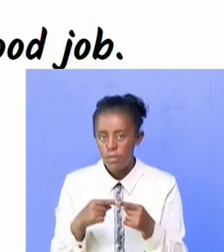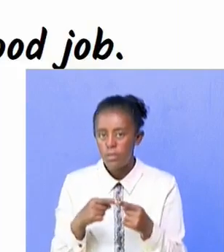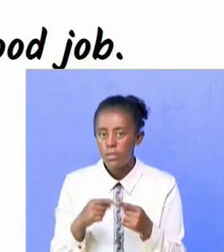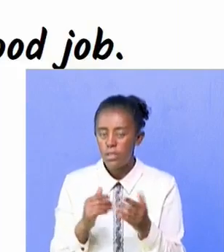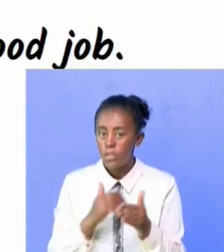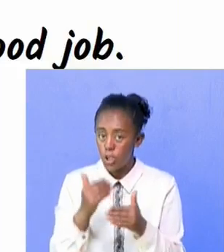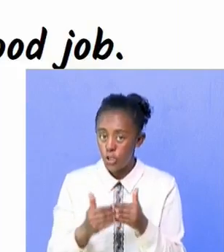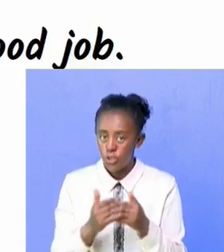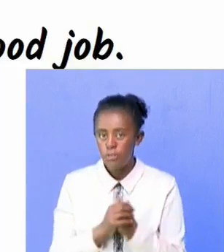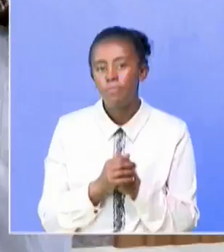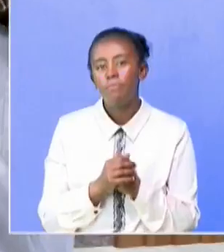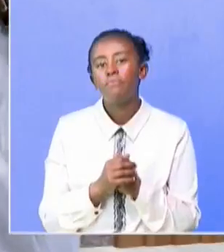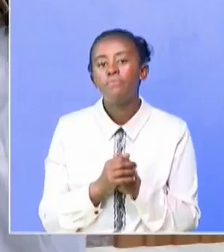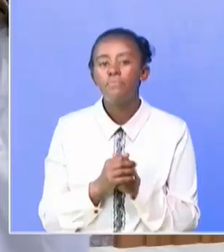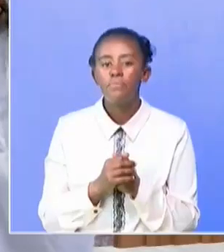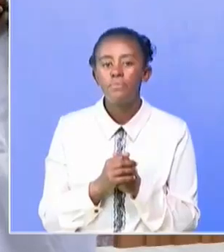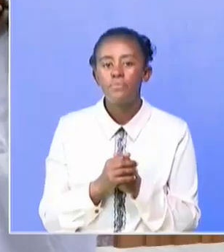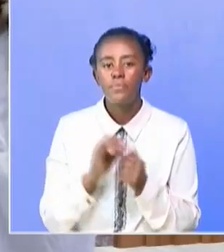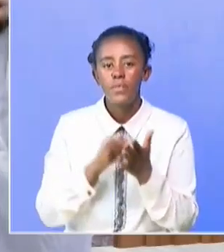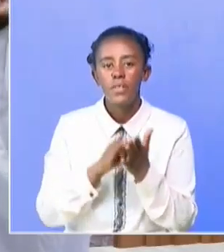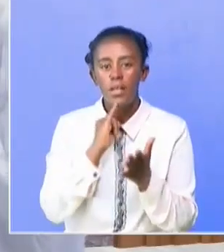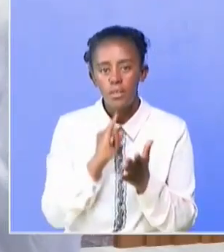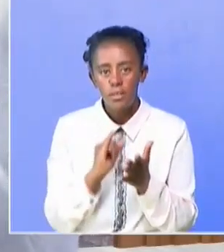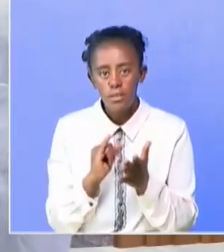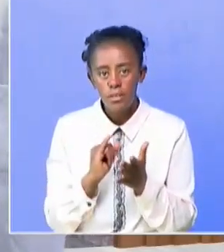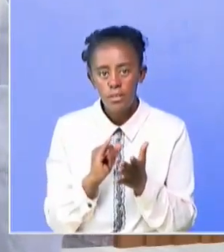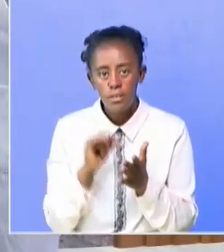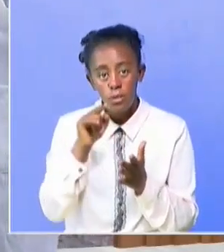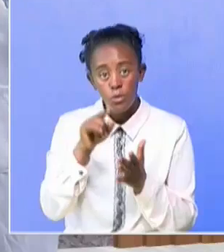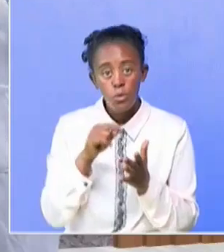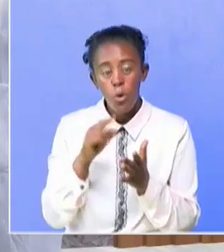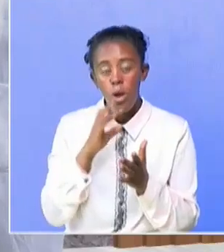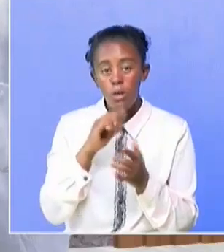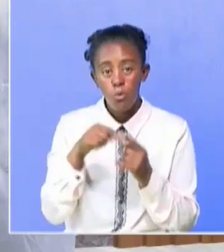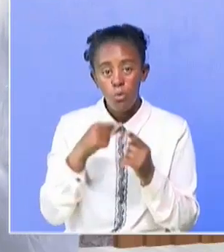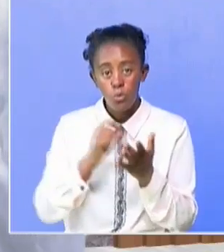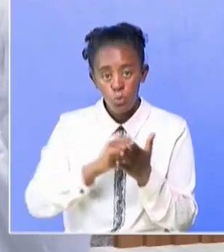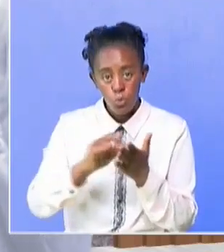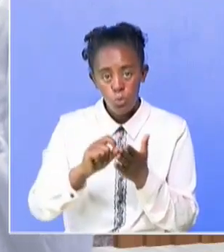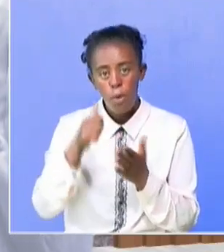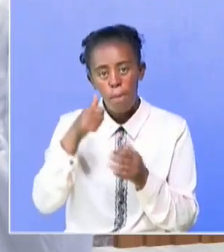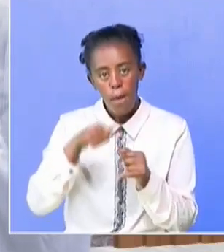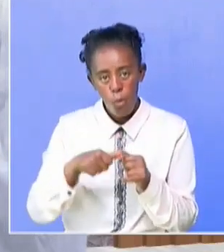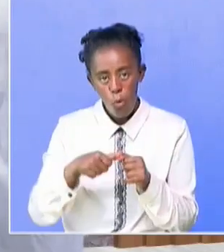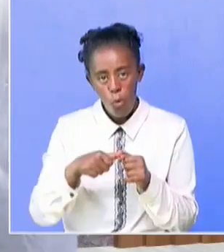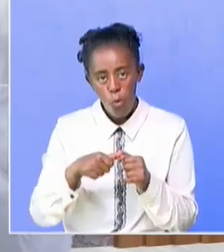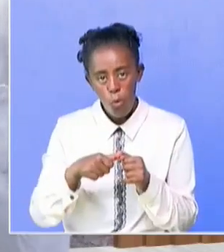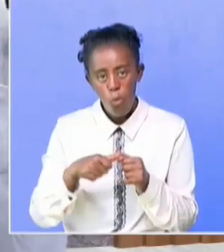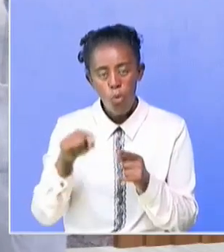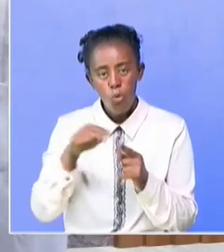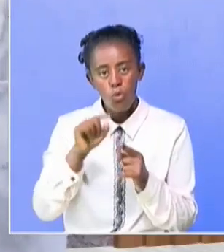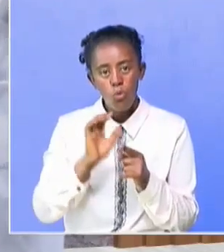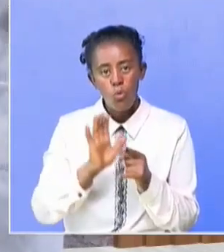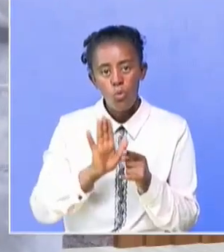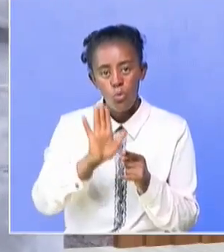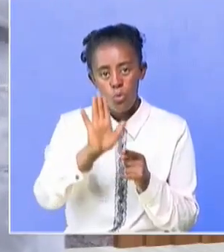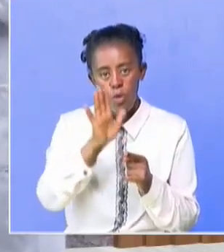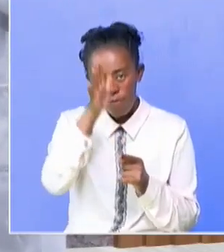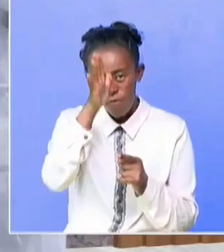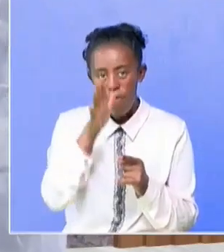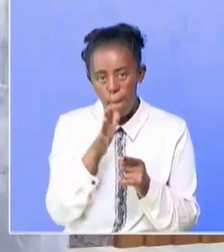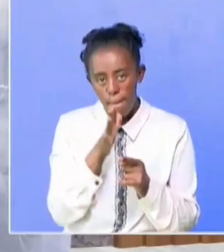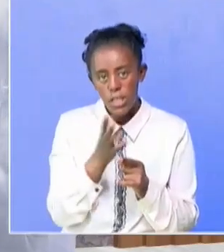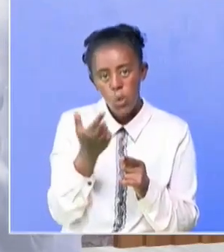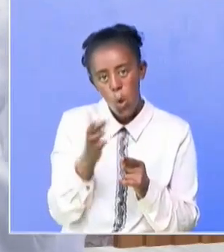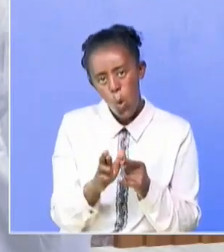session. That is, you are going to write a memo to your families